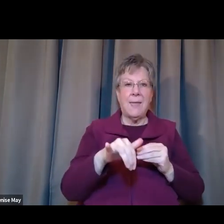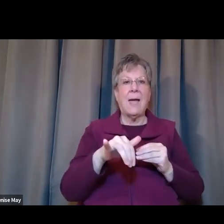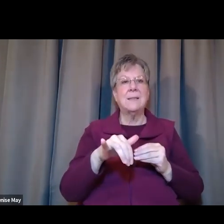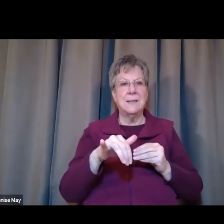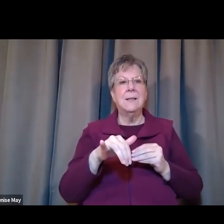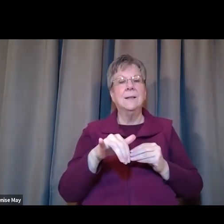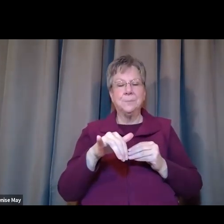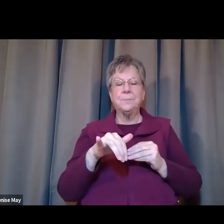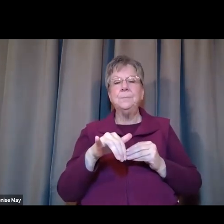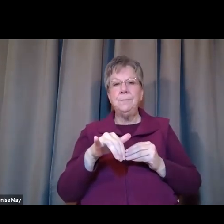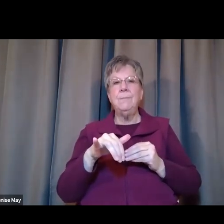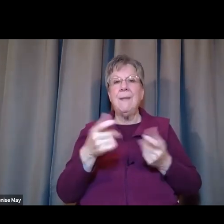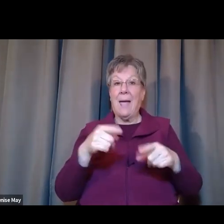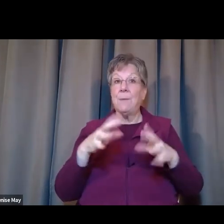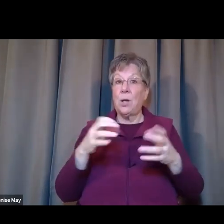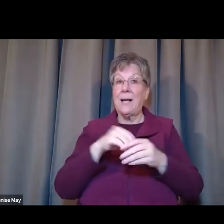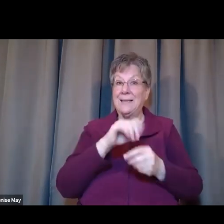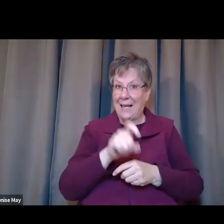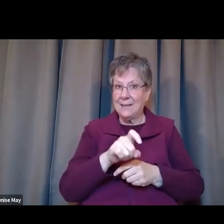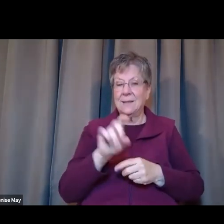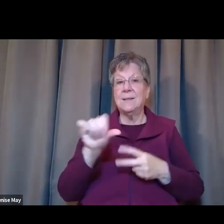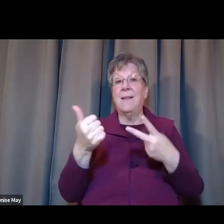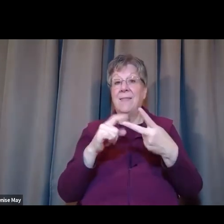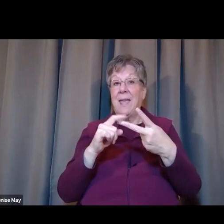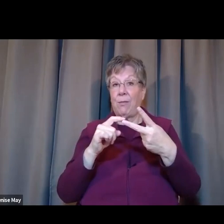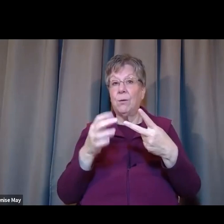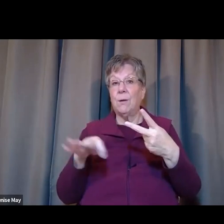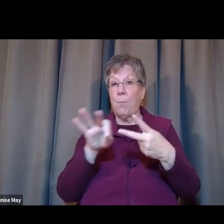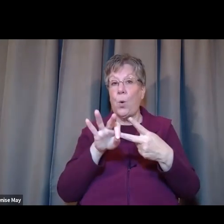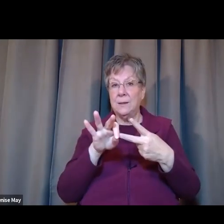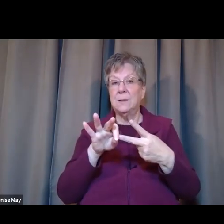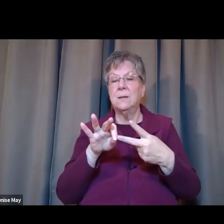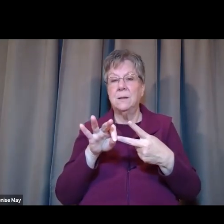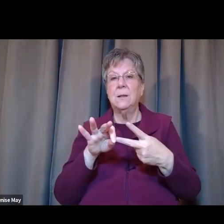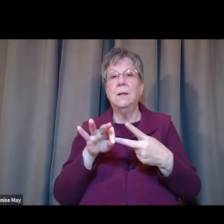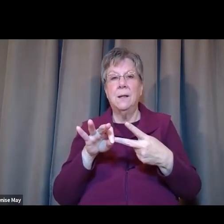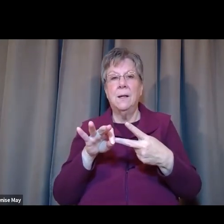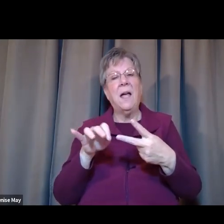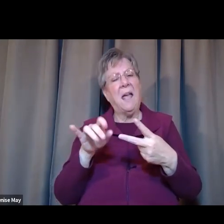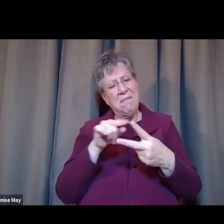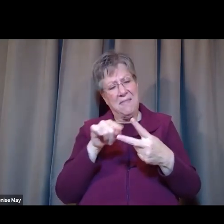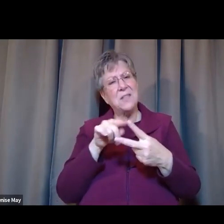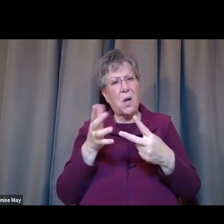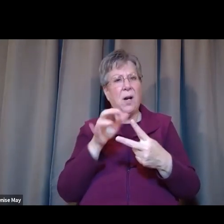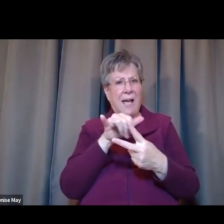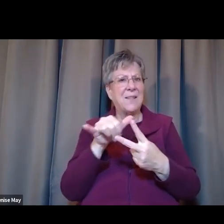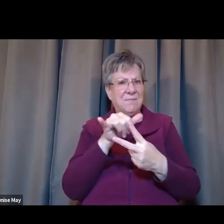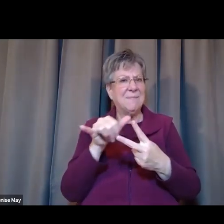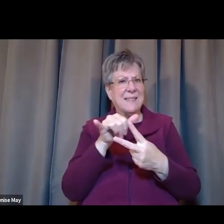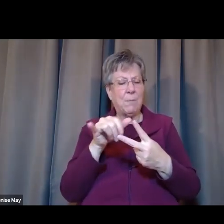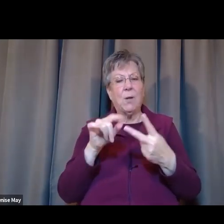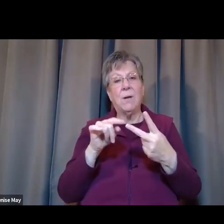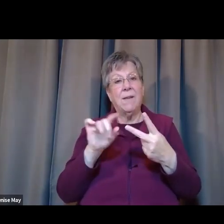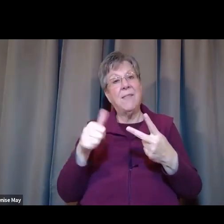laws in Texas. The other really important, and these aren't completely different, they're kind of hand in glove in some ways. The other